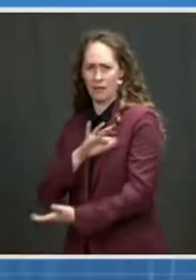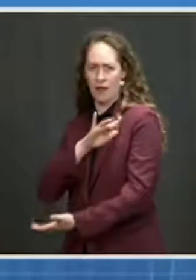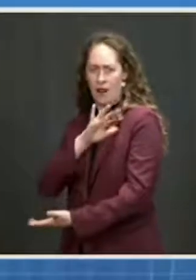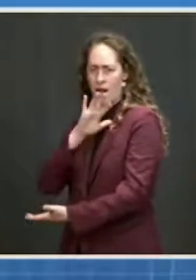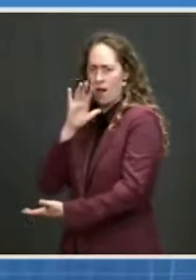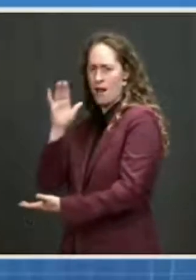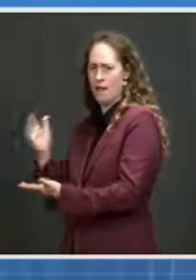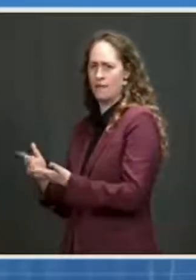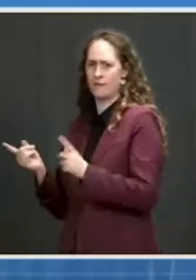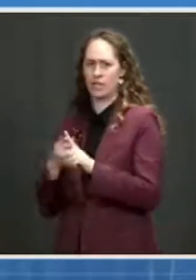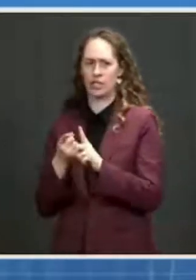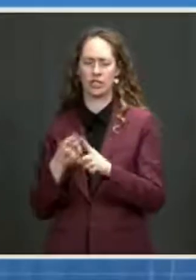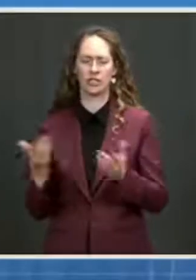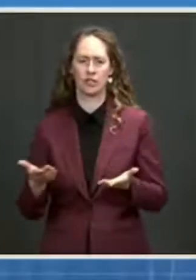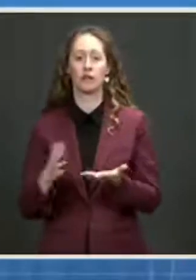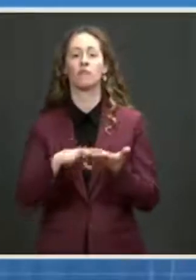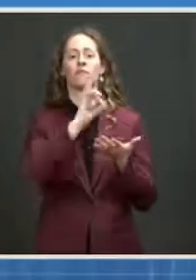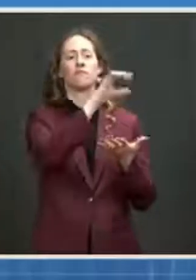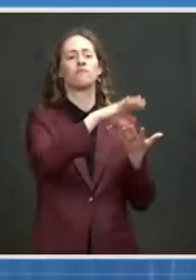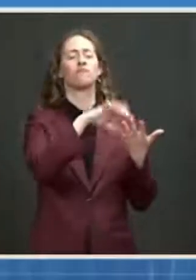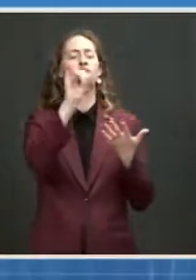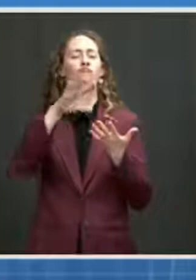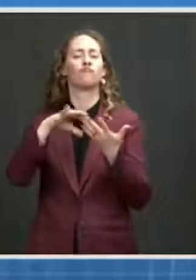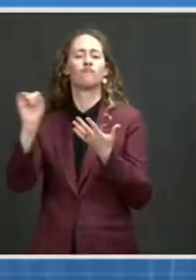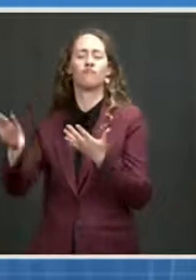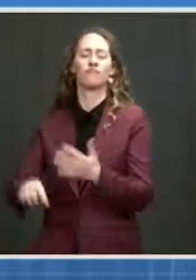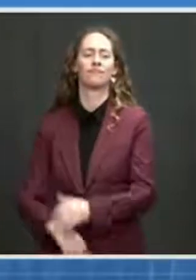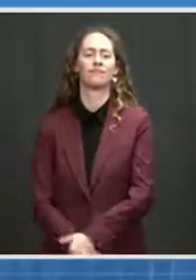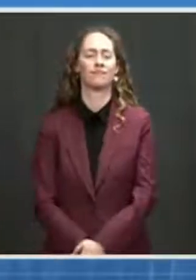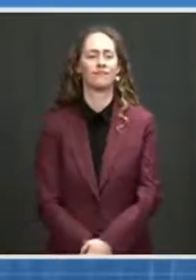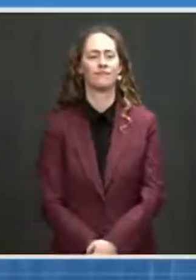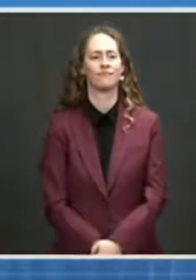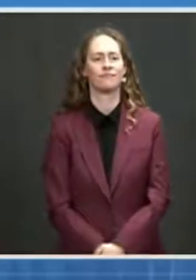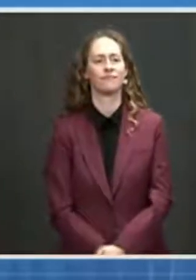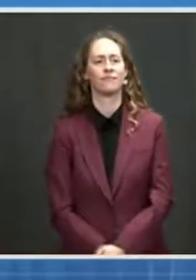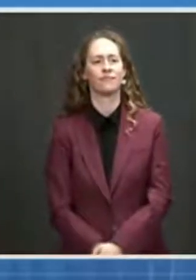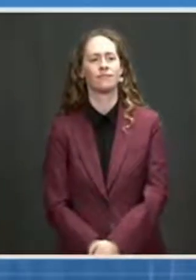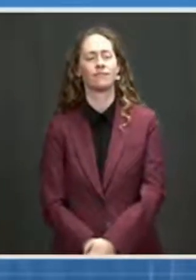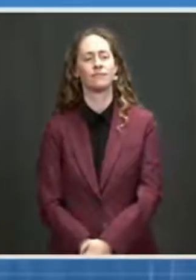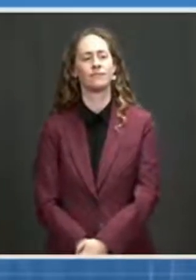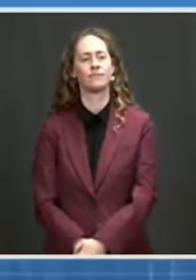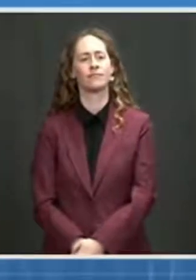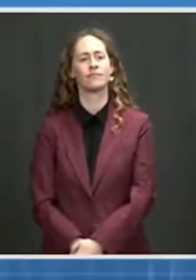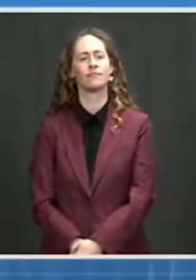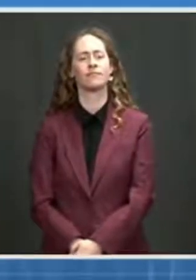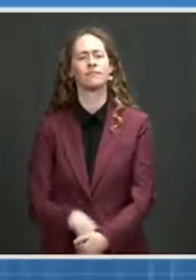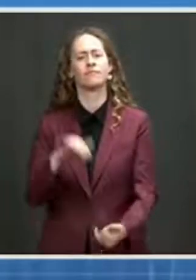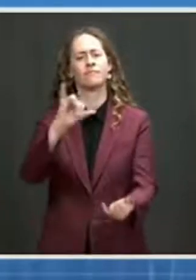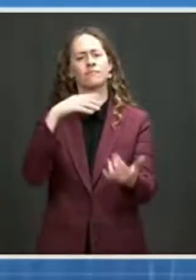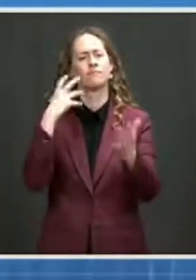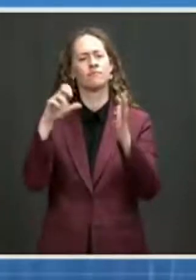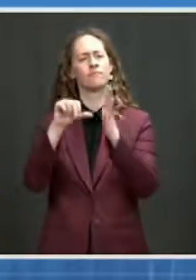So we would also, final small point is, would encourage every governor